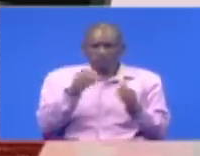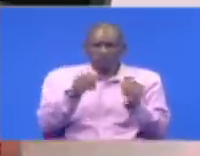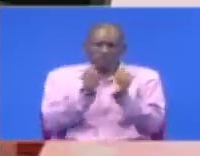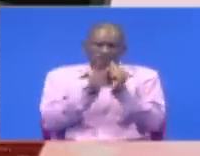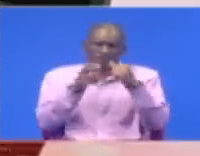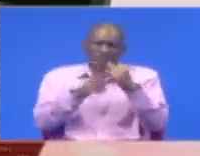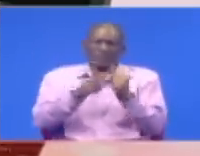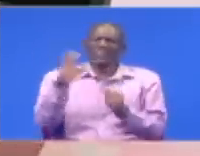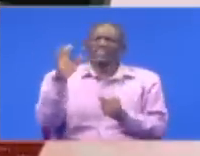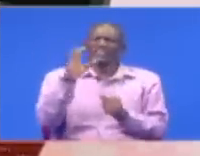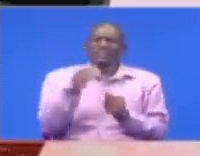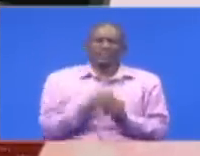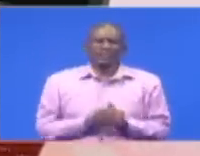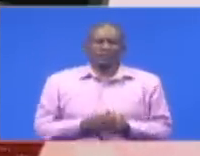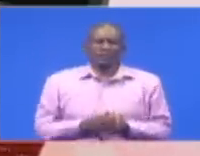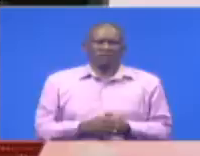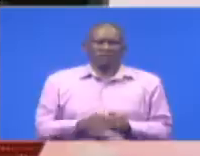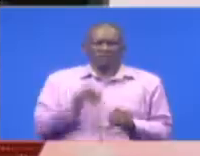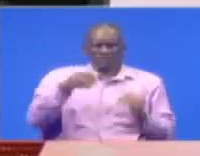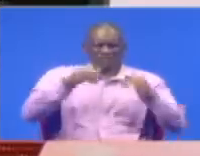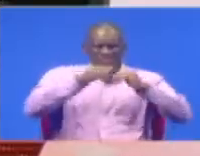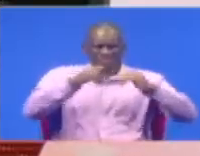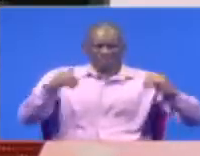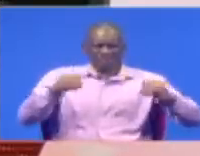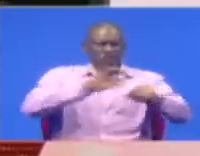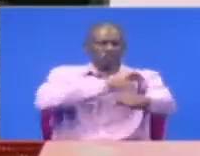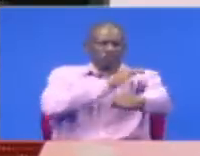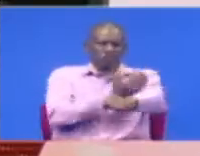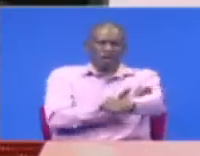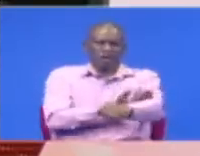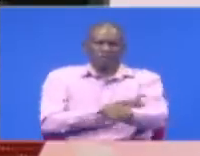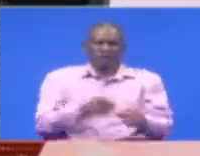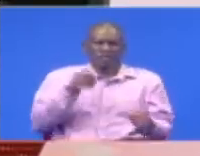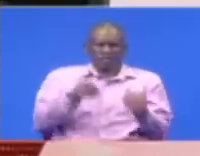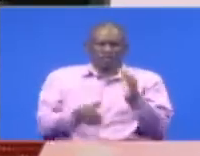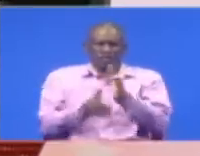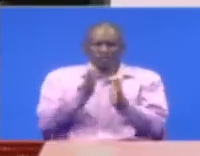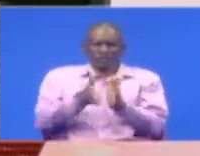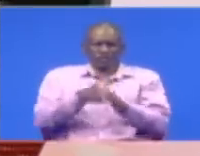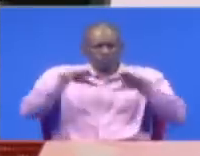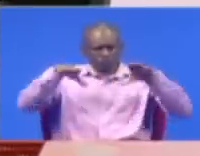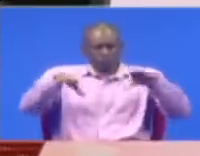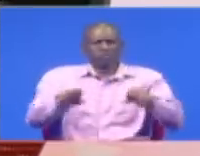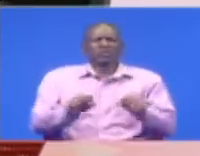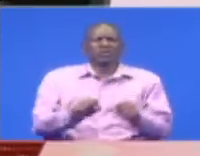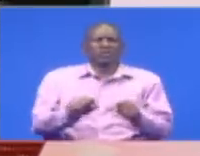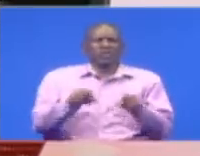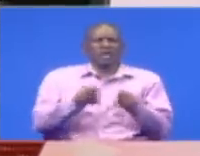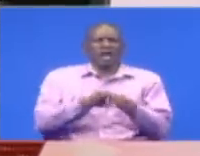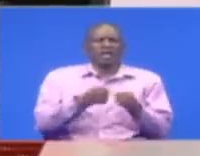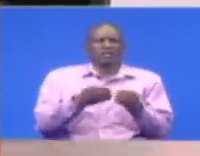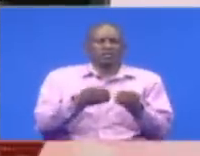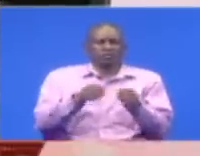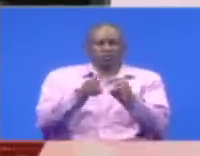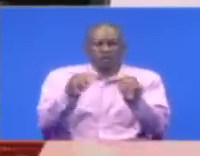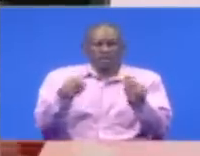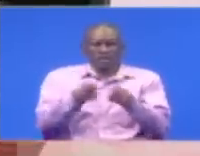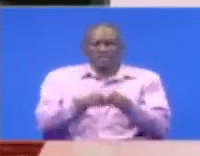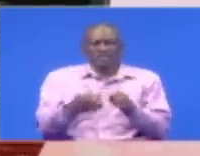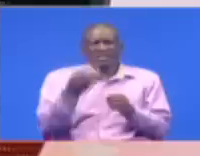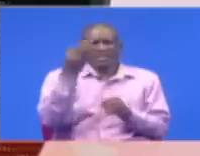17th century. That separation of powers was quickly taken over, as well as the